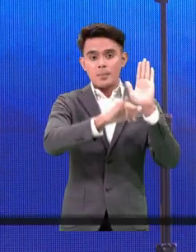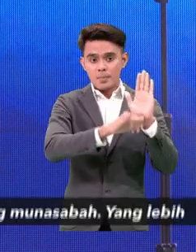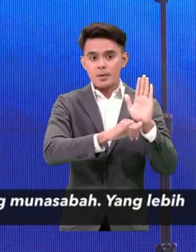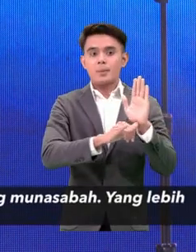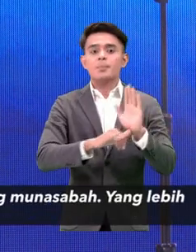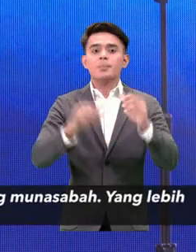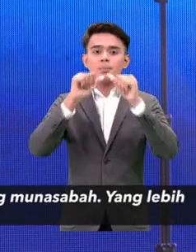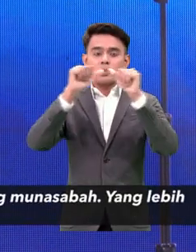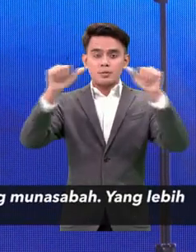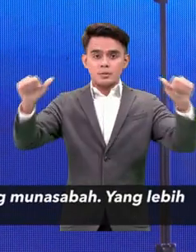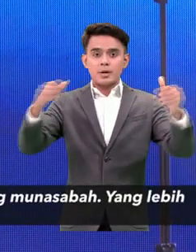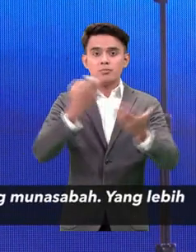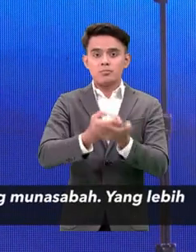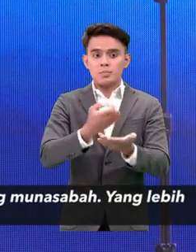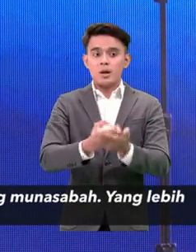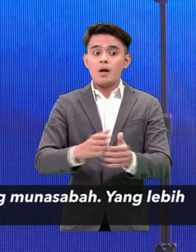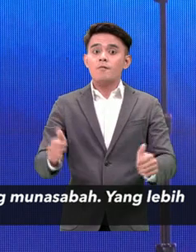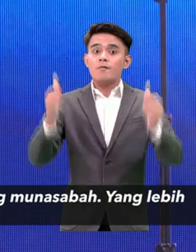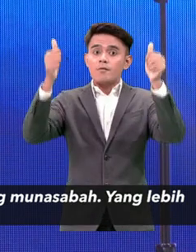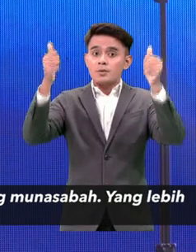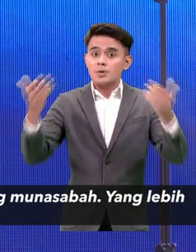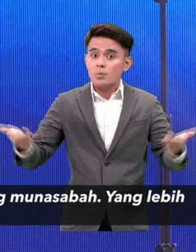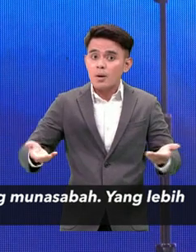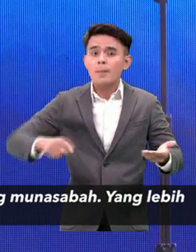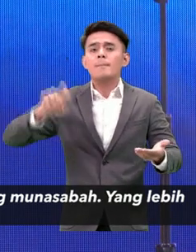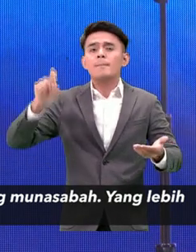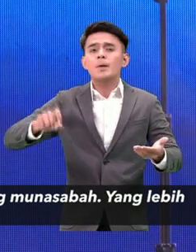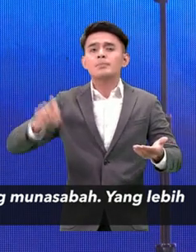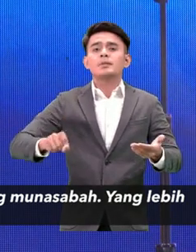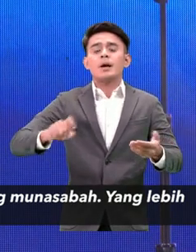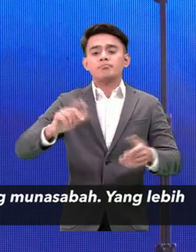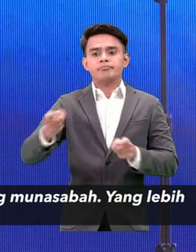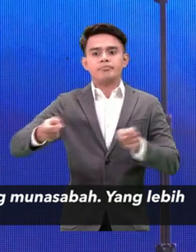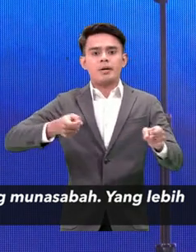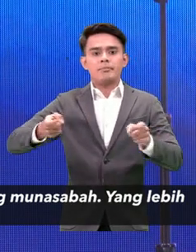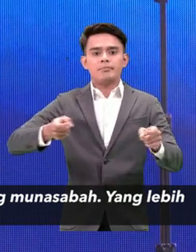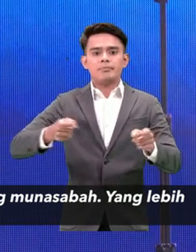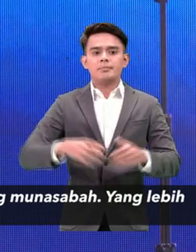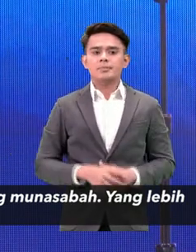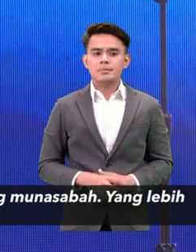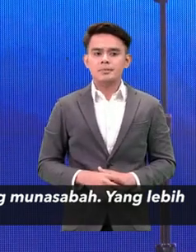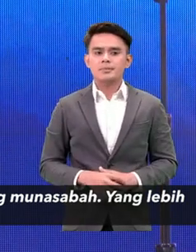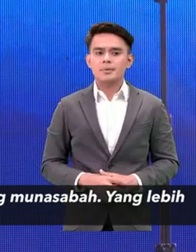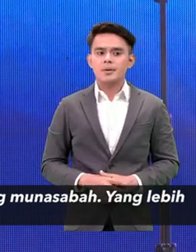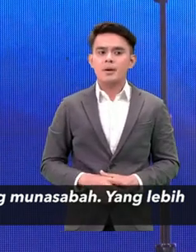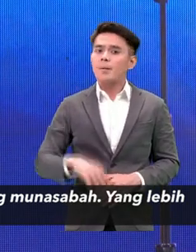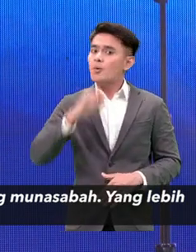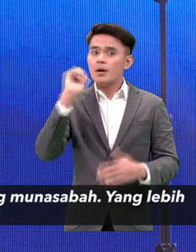policy initiative. The first priority must be of governance. This is not necessarily a